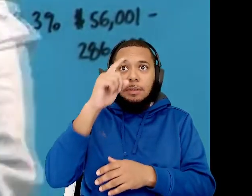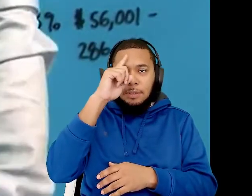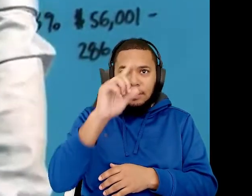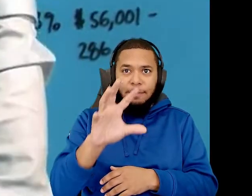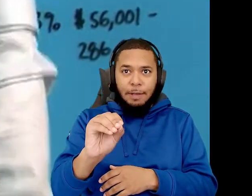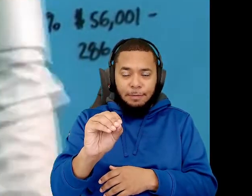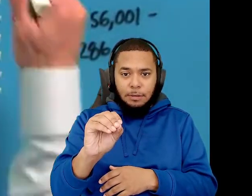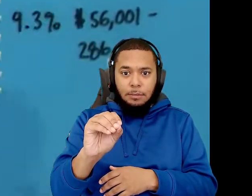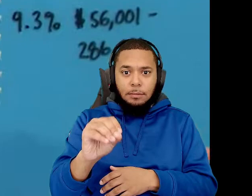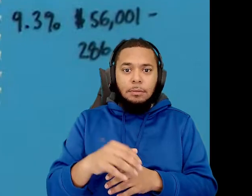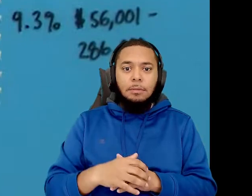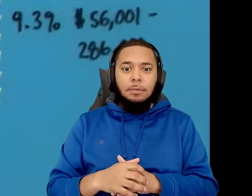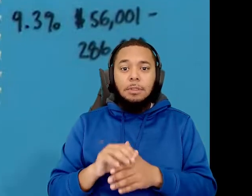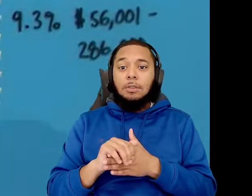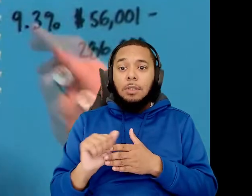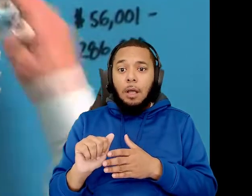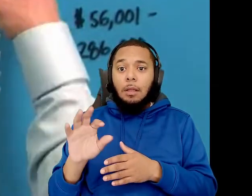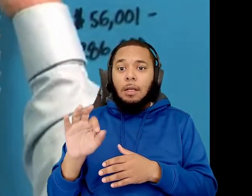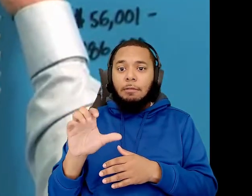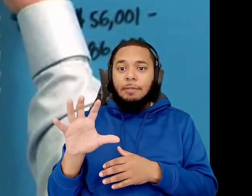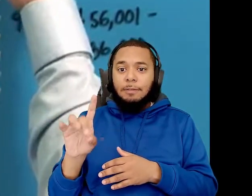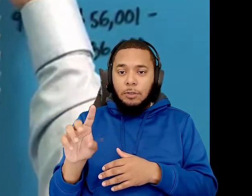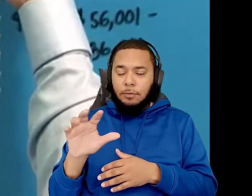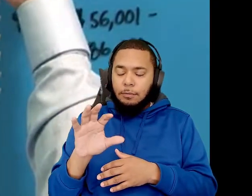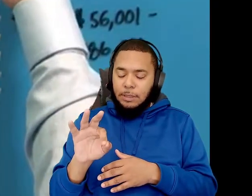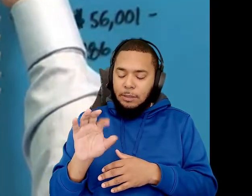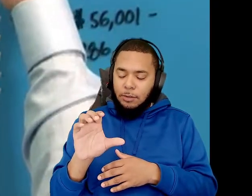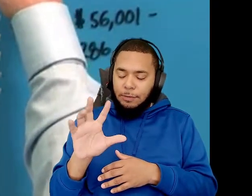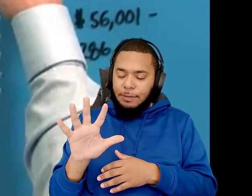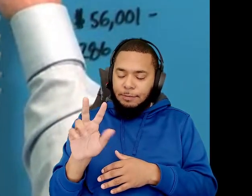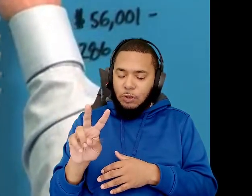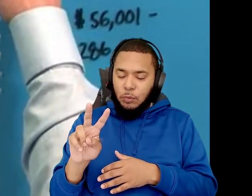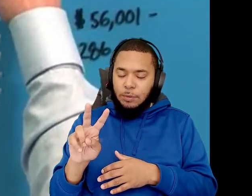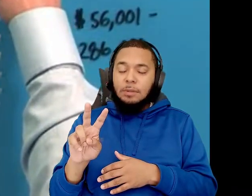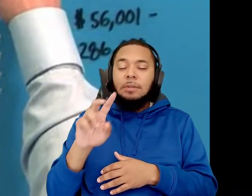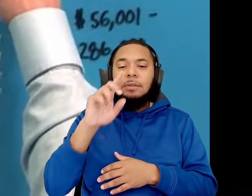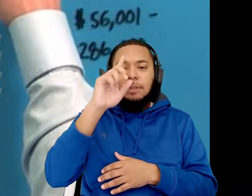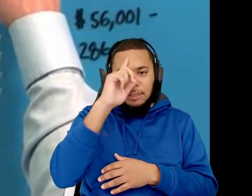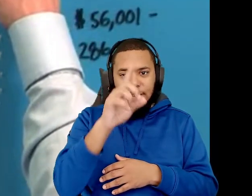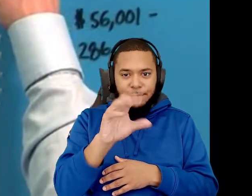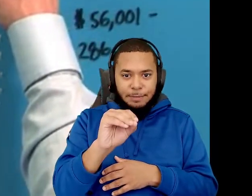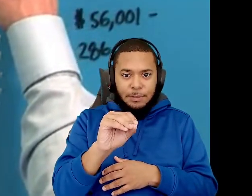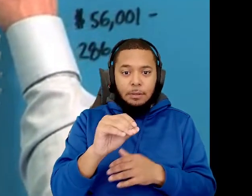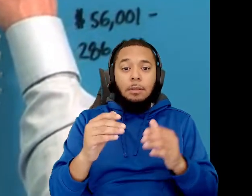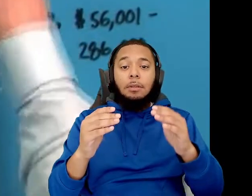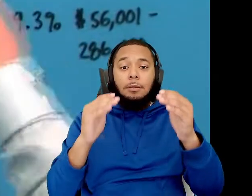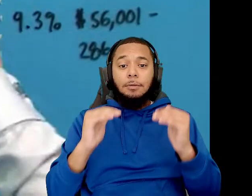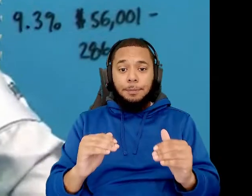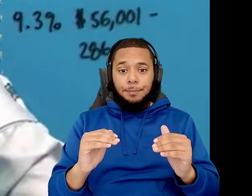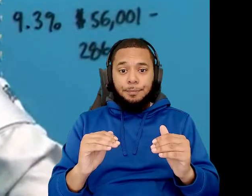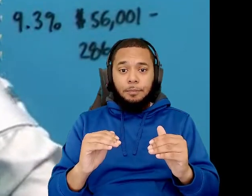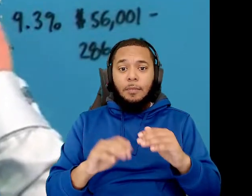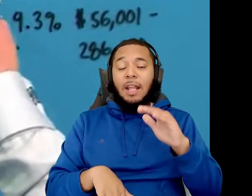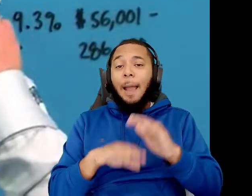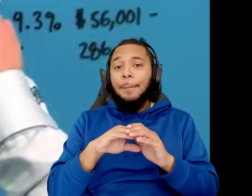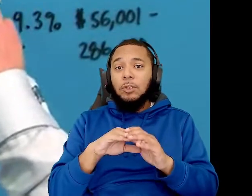Right? That's our first bracket. Now, the next amount of money, up